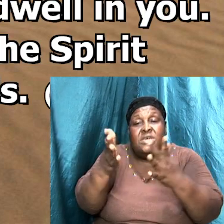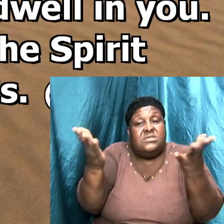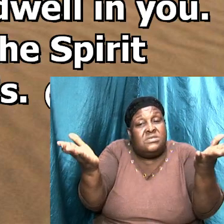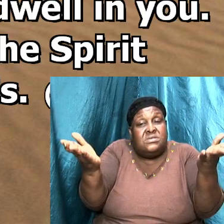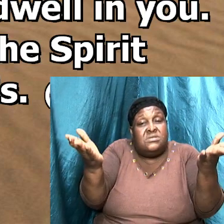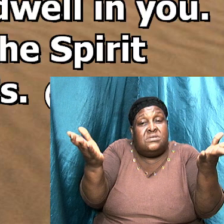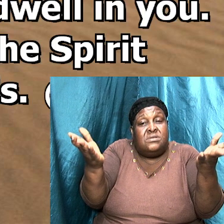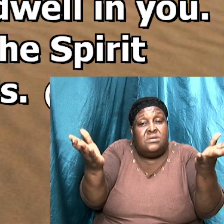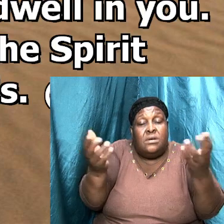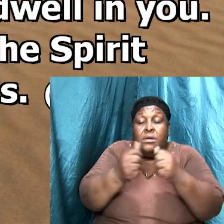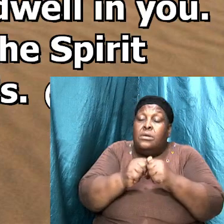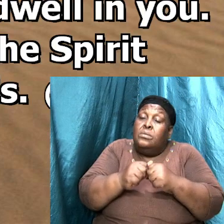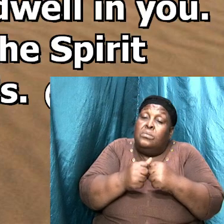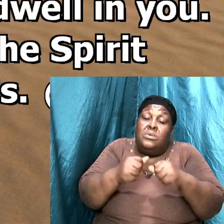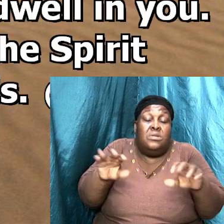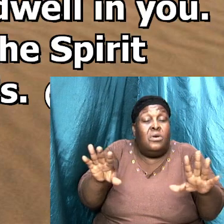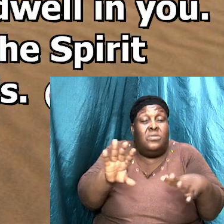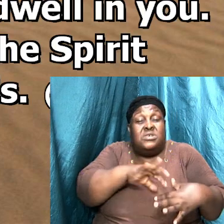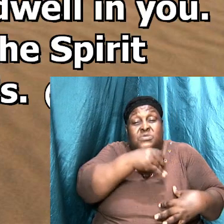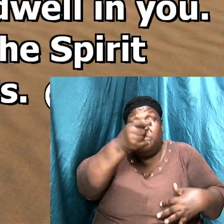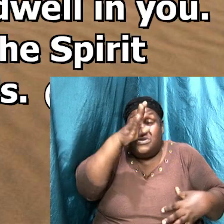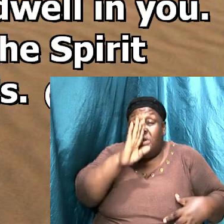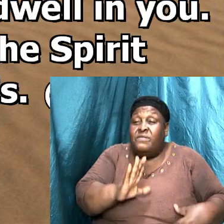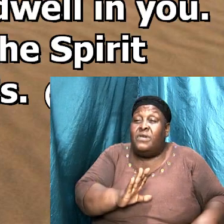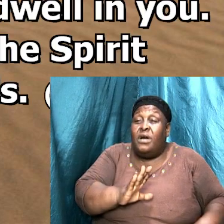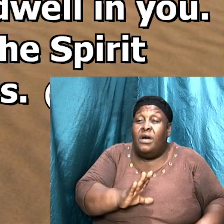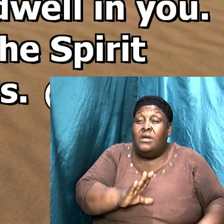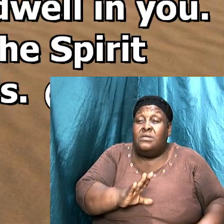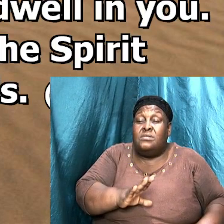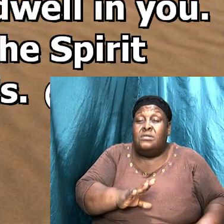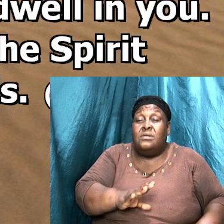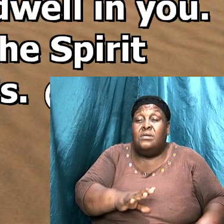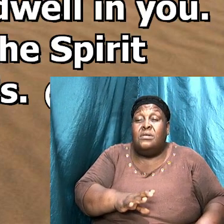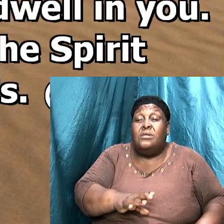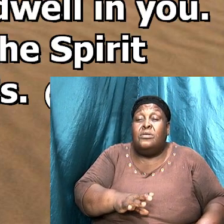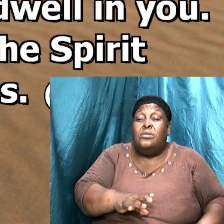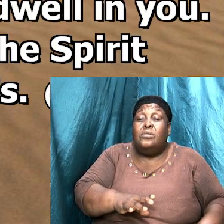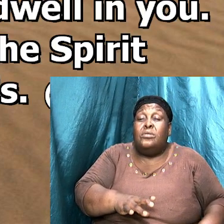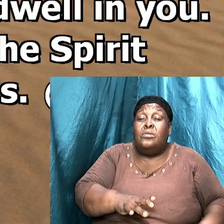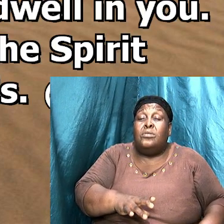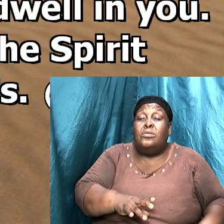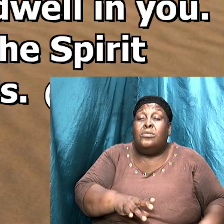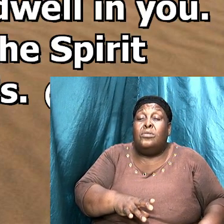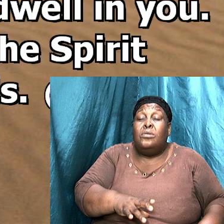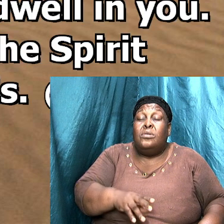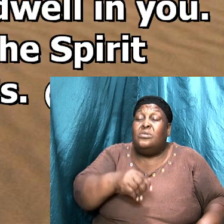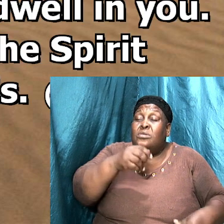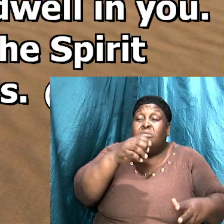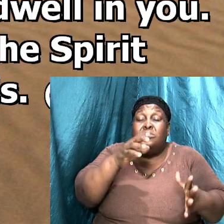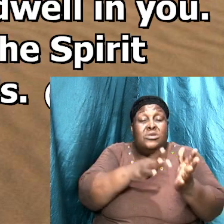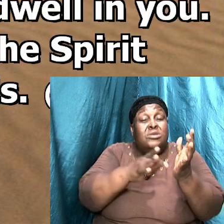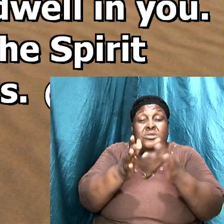So without the Spirit of God, the Spirit of Christ, he does not own you.